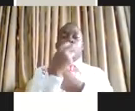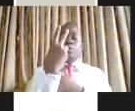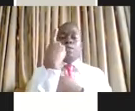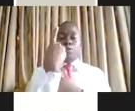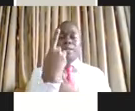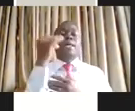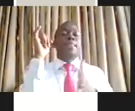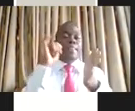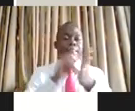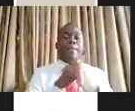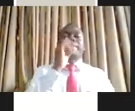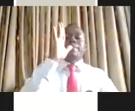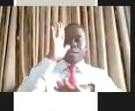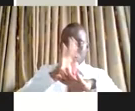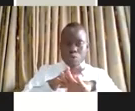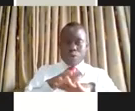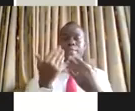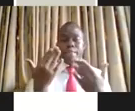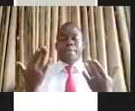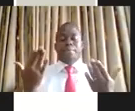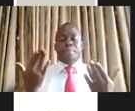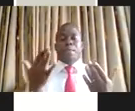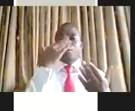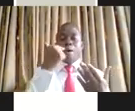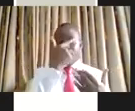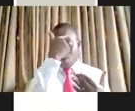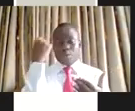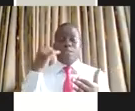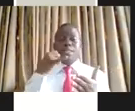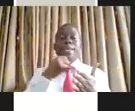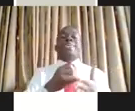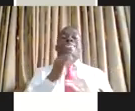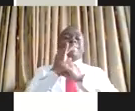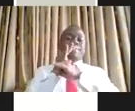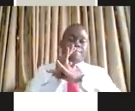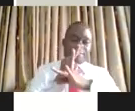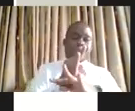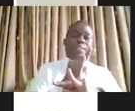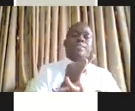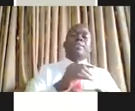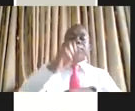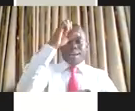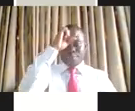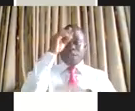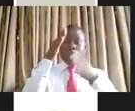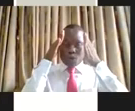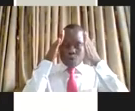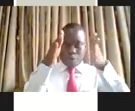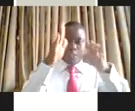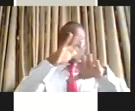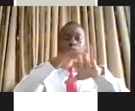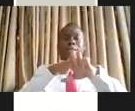is a good thing because it is forcing the government to focus their budgets